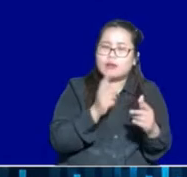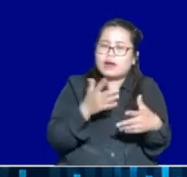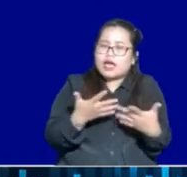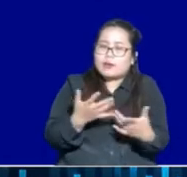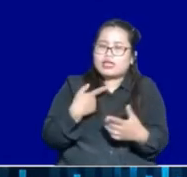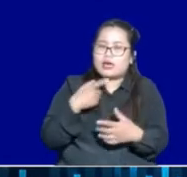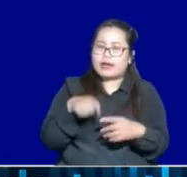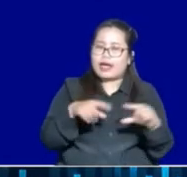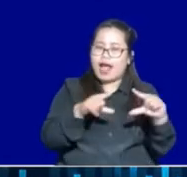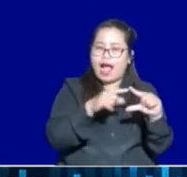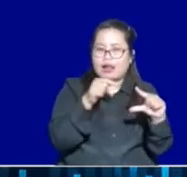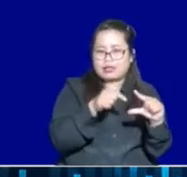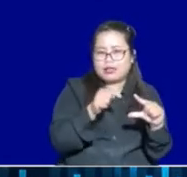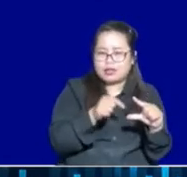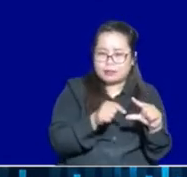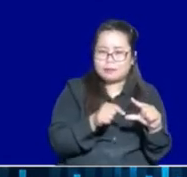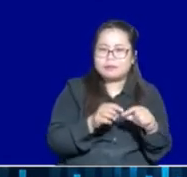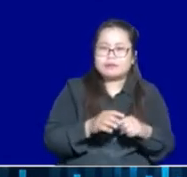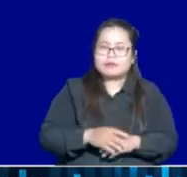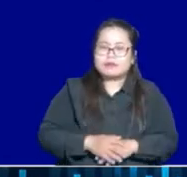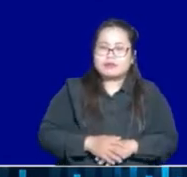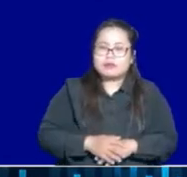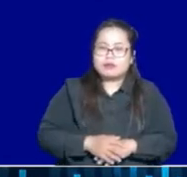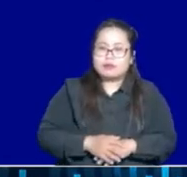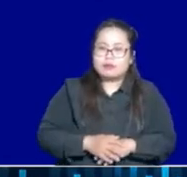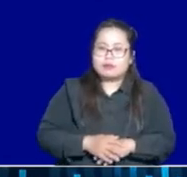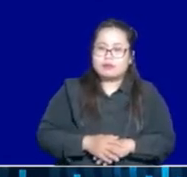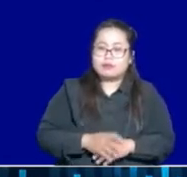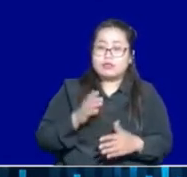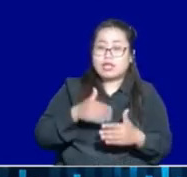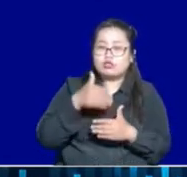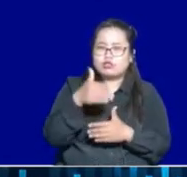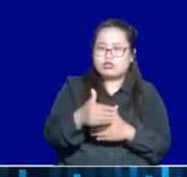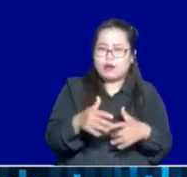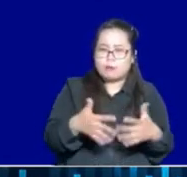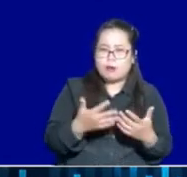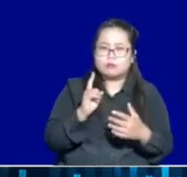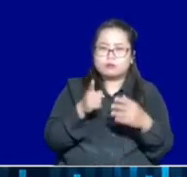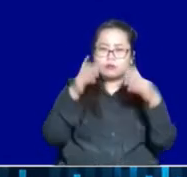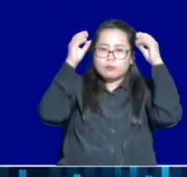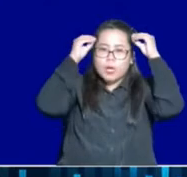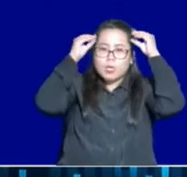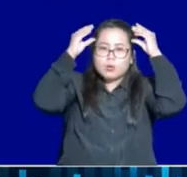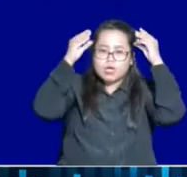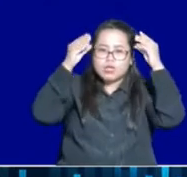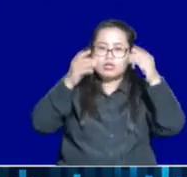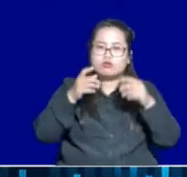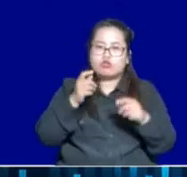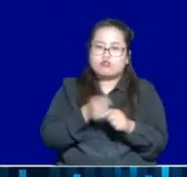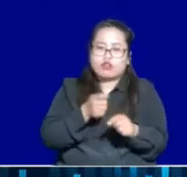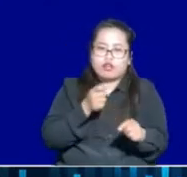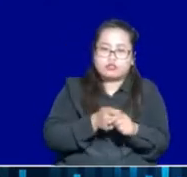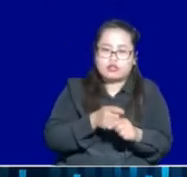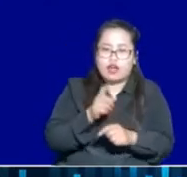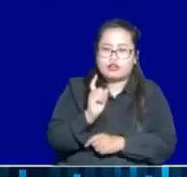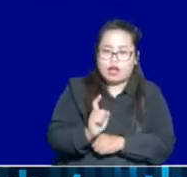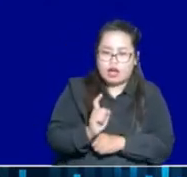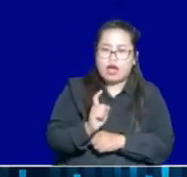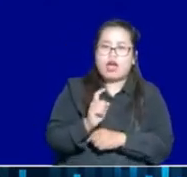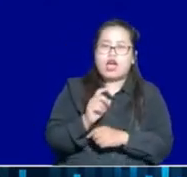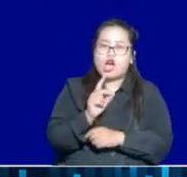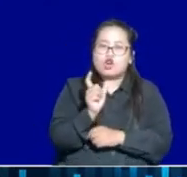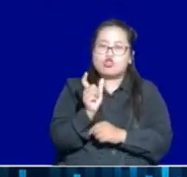and materials. And there's codified knowledge in recipes, formulas, algorithms, how to do